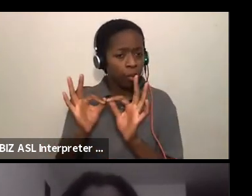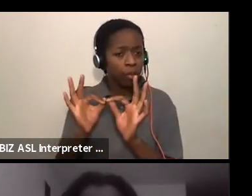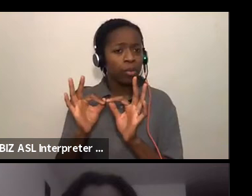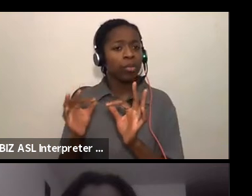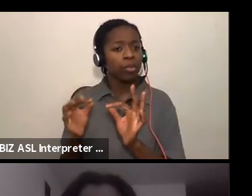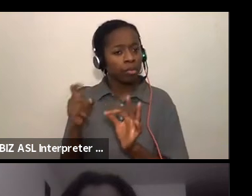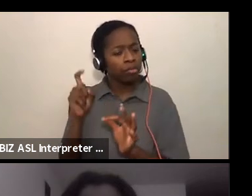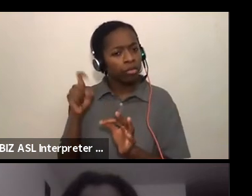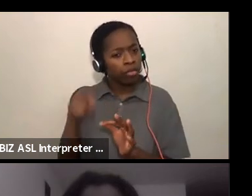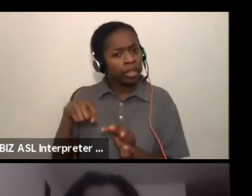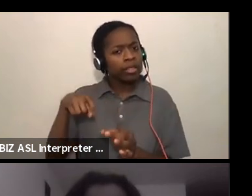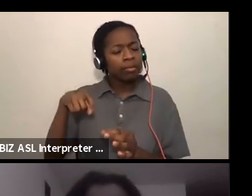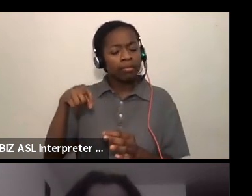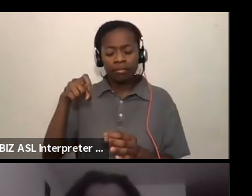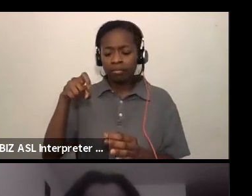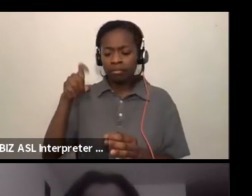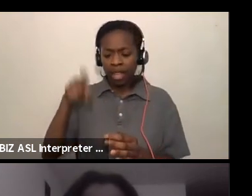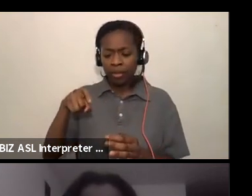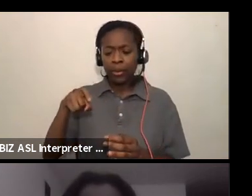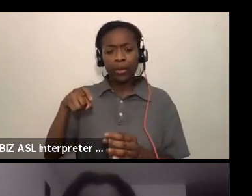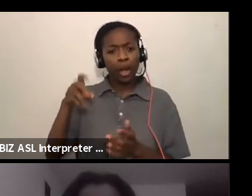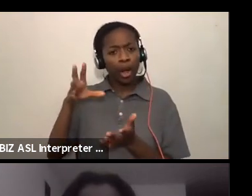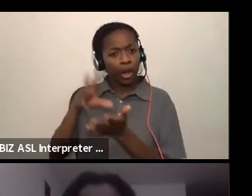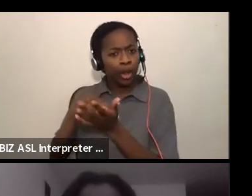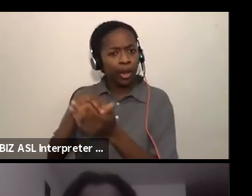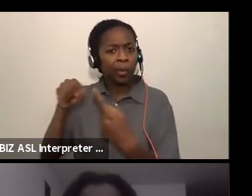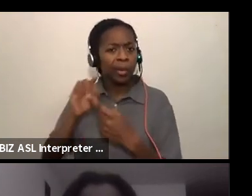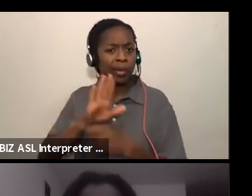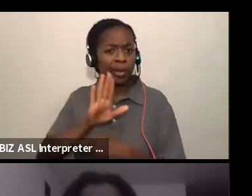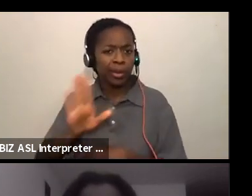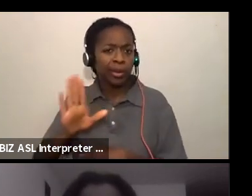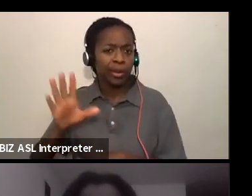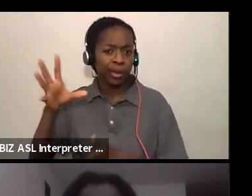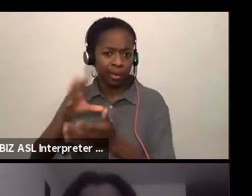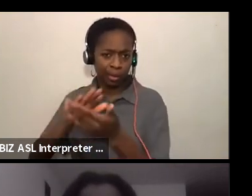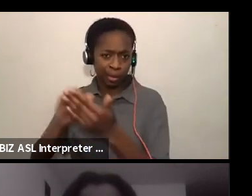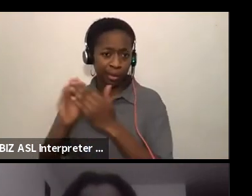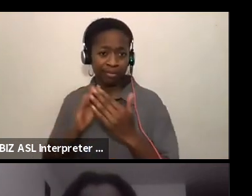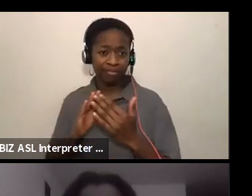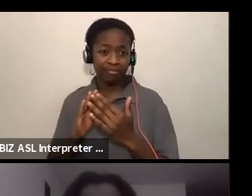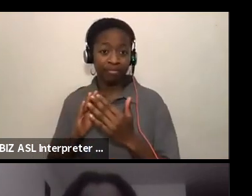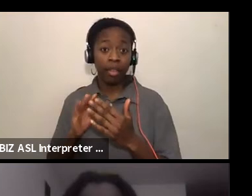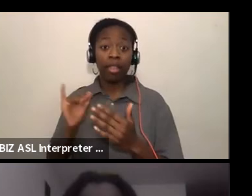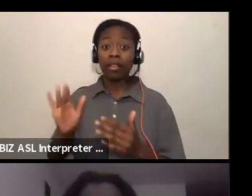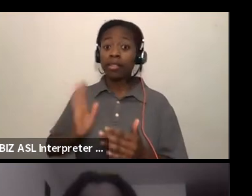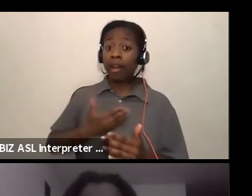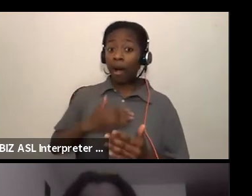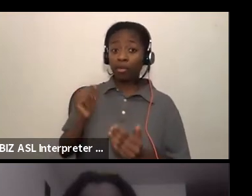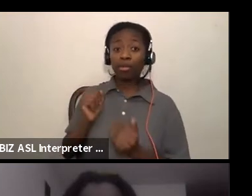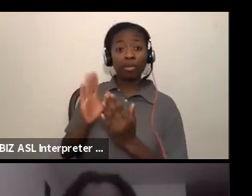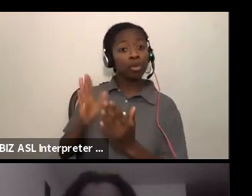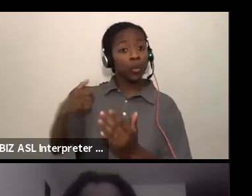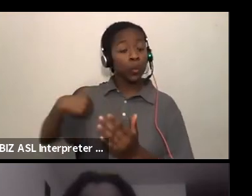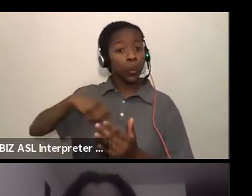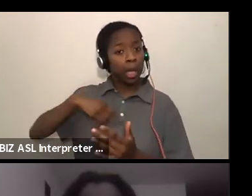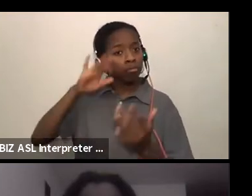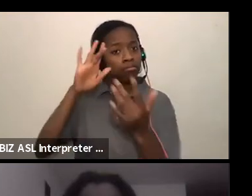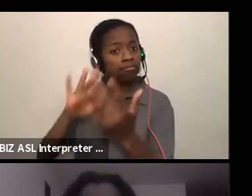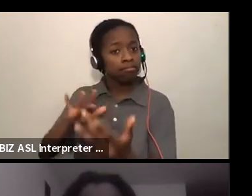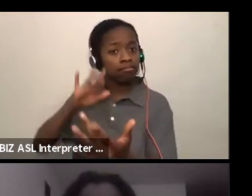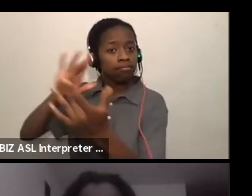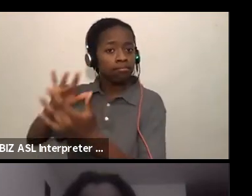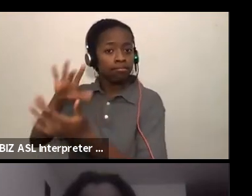getting to know your community. And I think that's where how, you know, we do it. We always do the outreach and the outwork